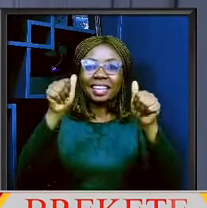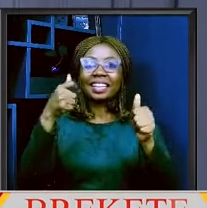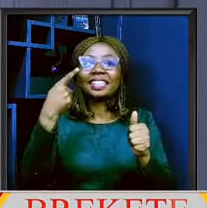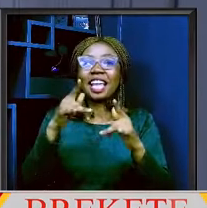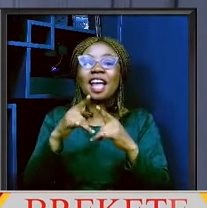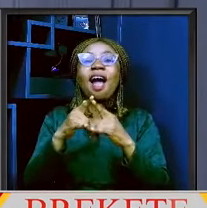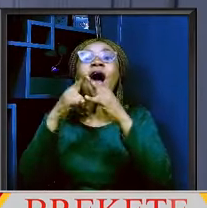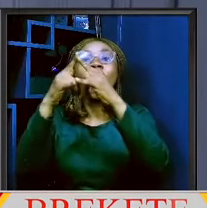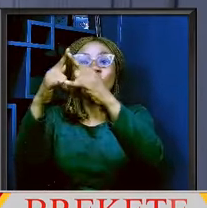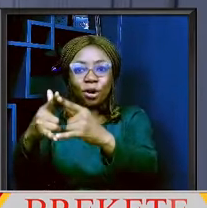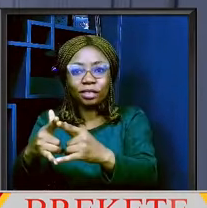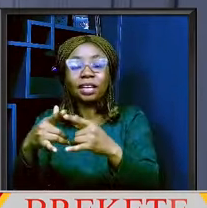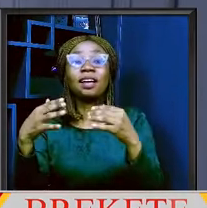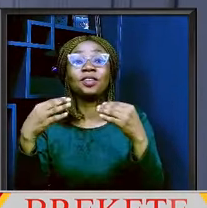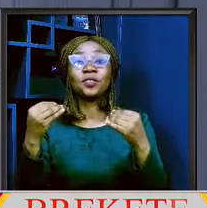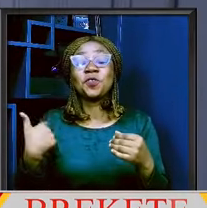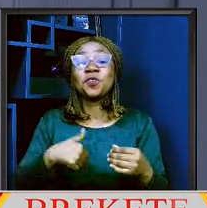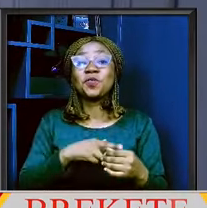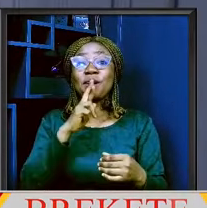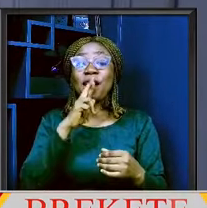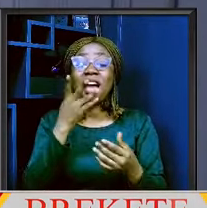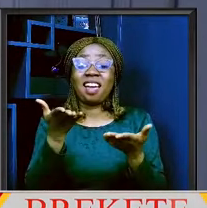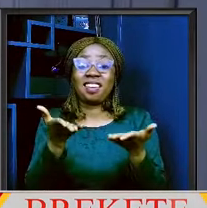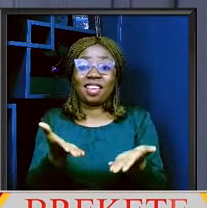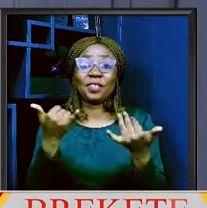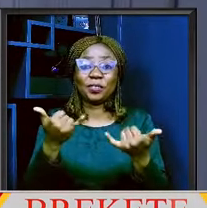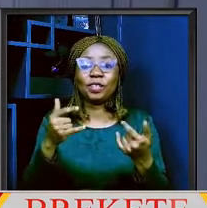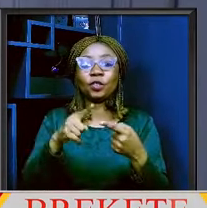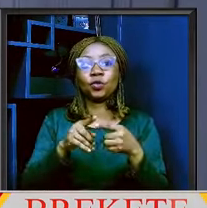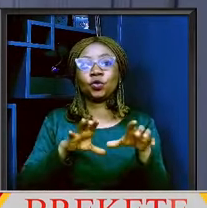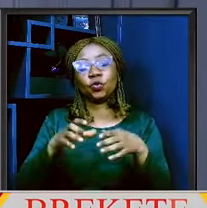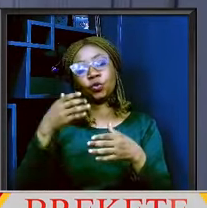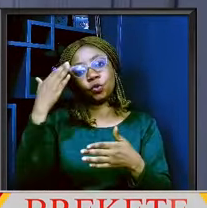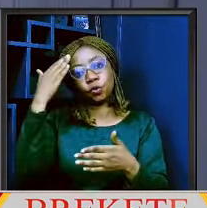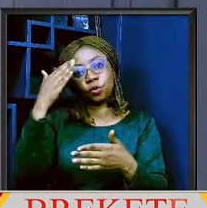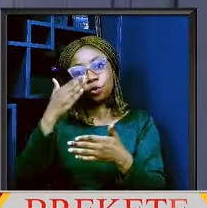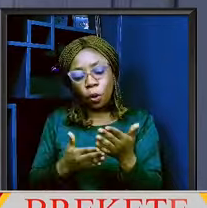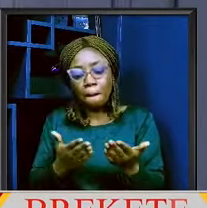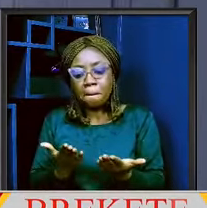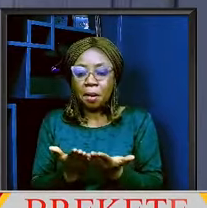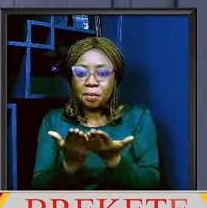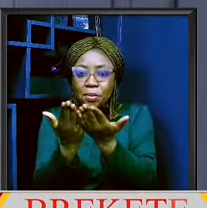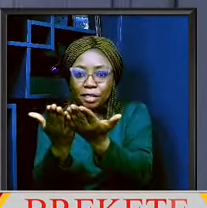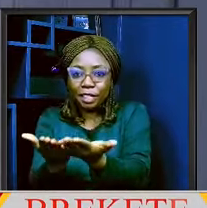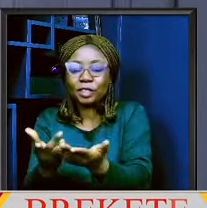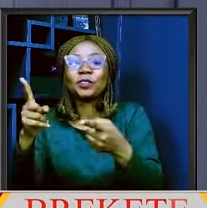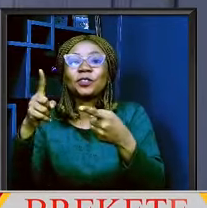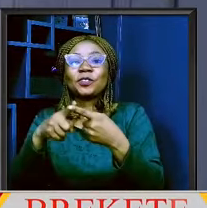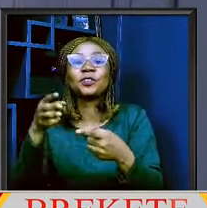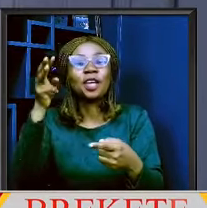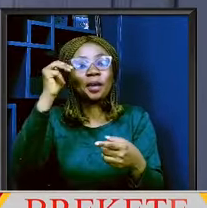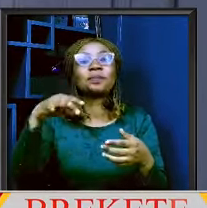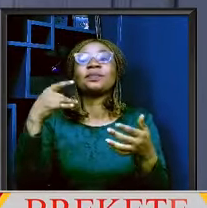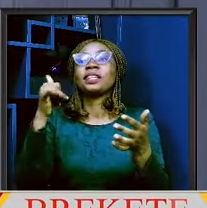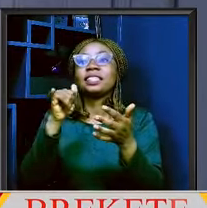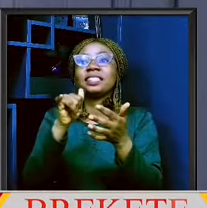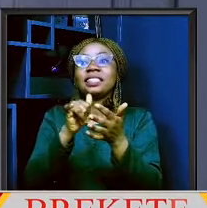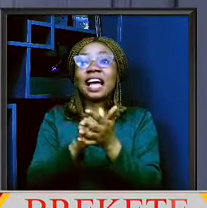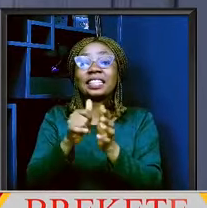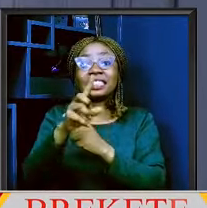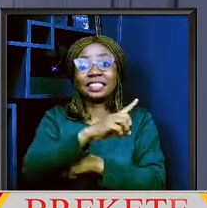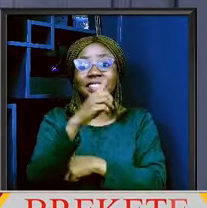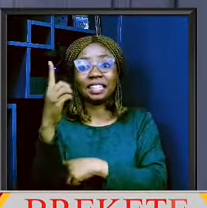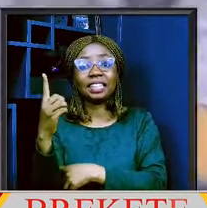award. So we are here today to do some presentation to him. The presentation that